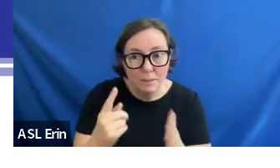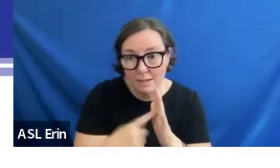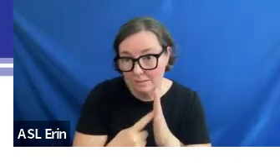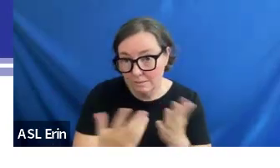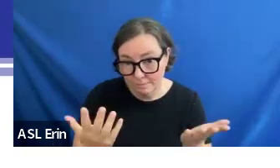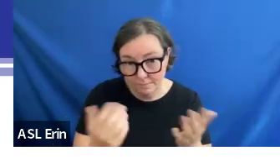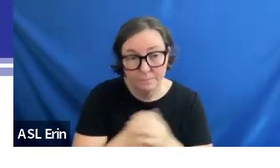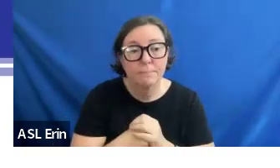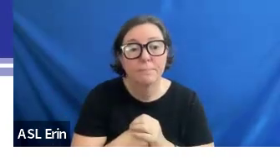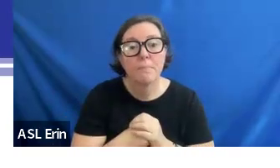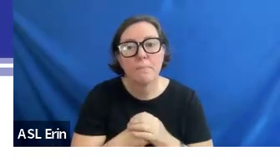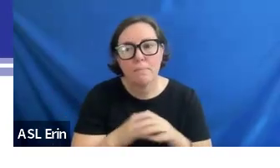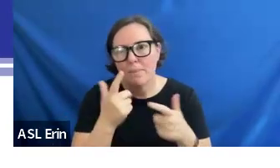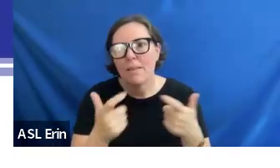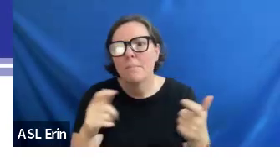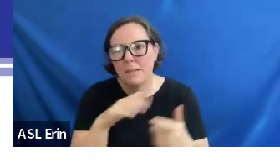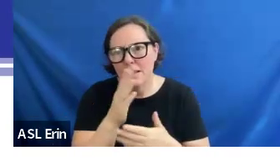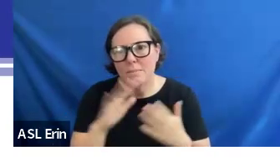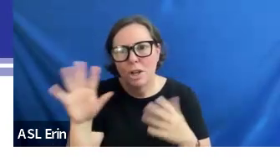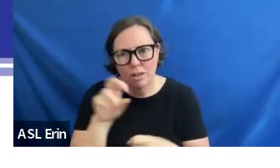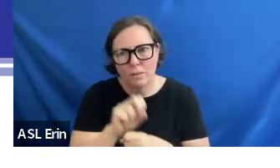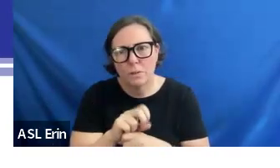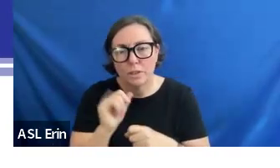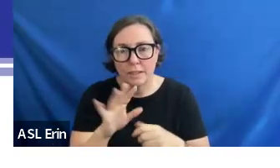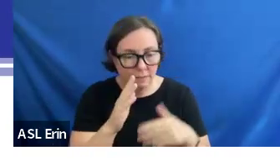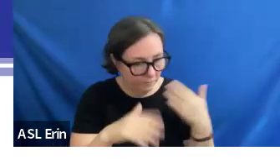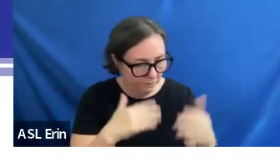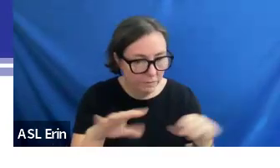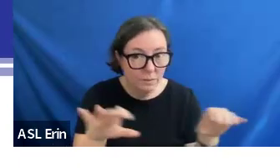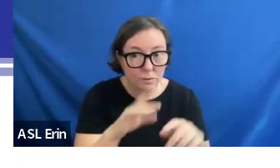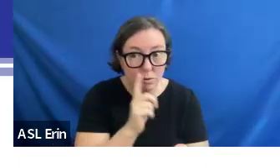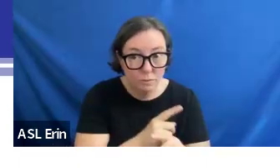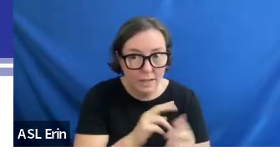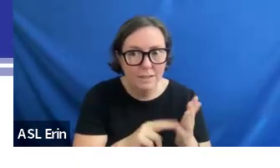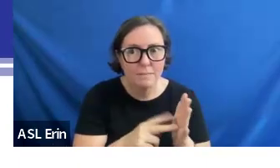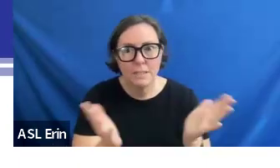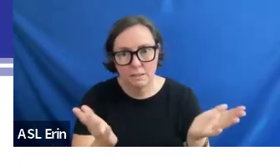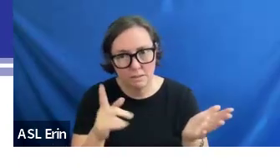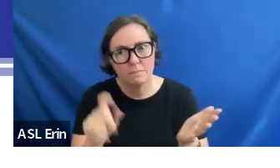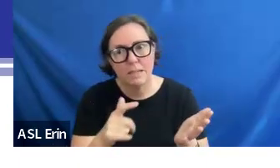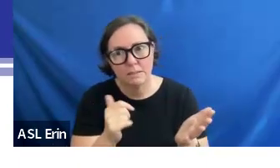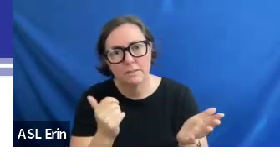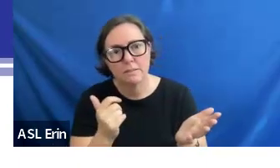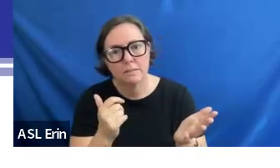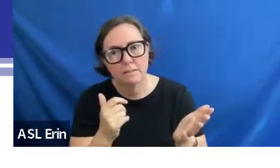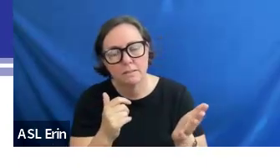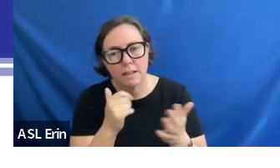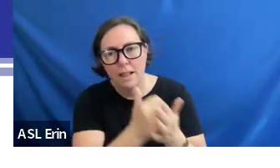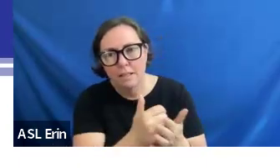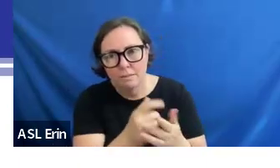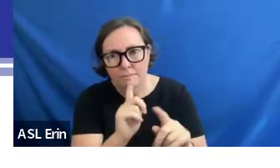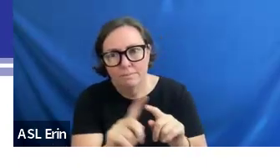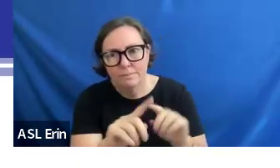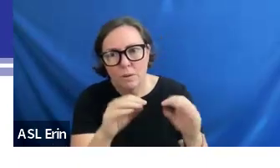A lot of a big part of their work, when done correctly, is that they help